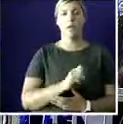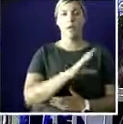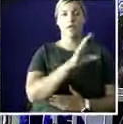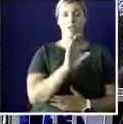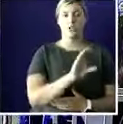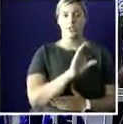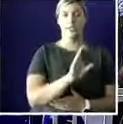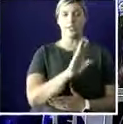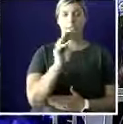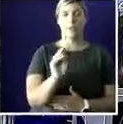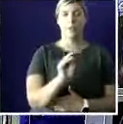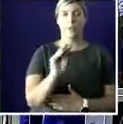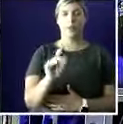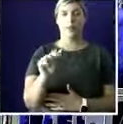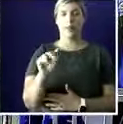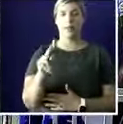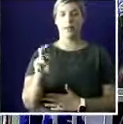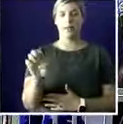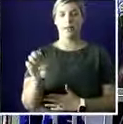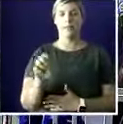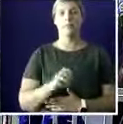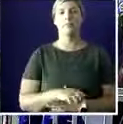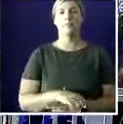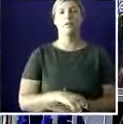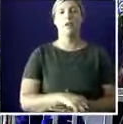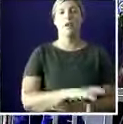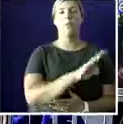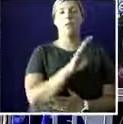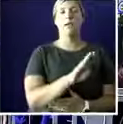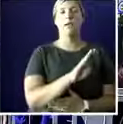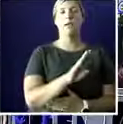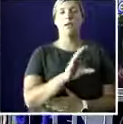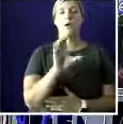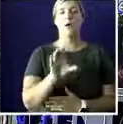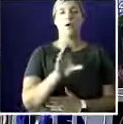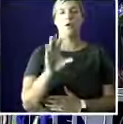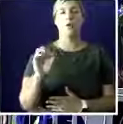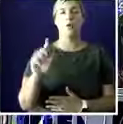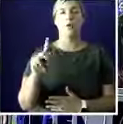Chase Montgomery Land. Brandon Carl Coleman.